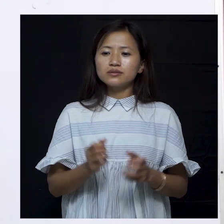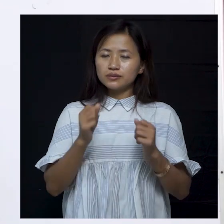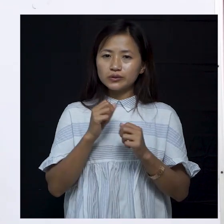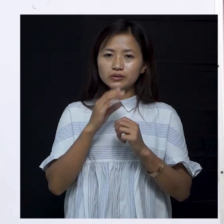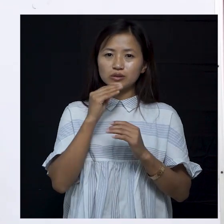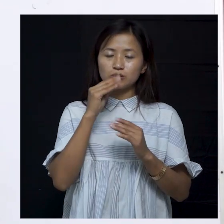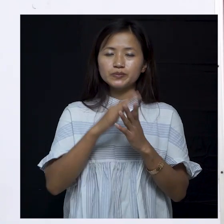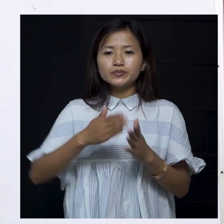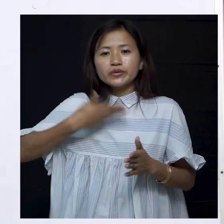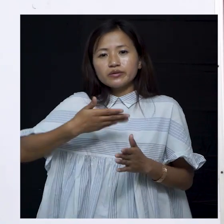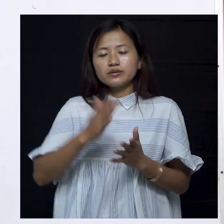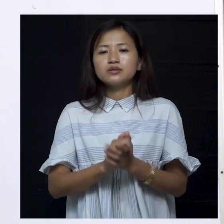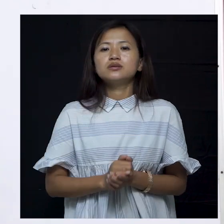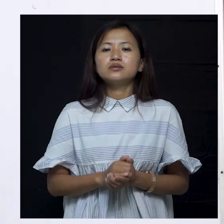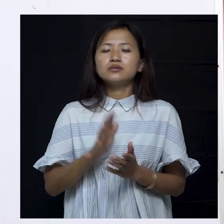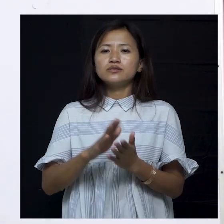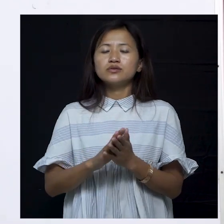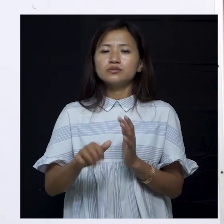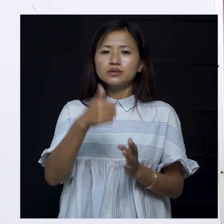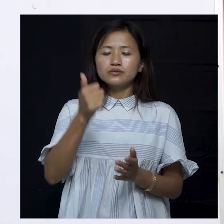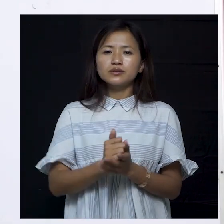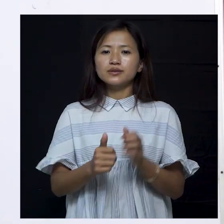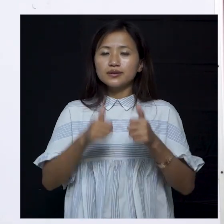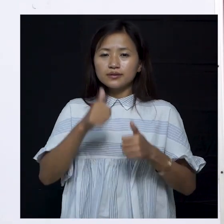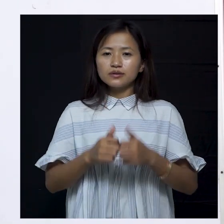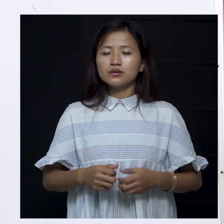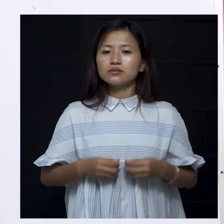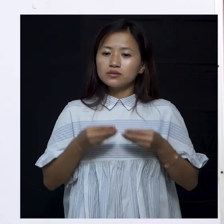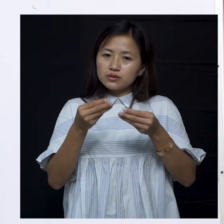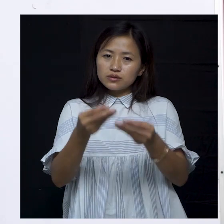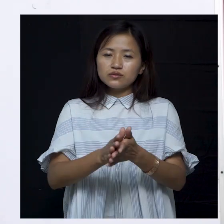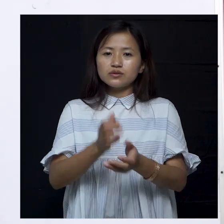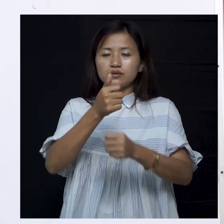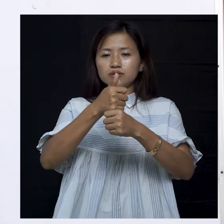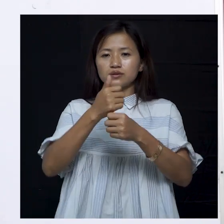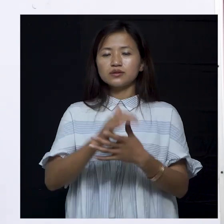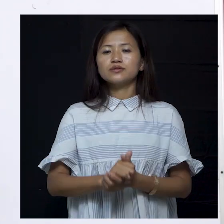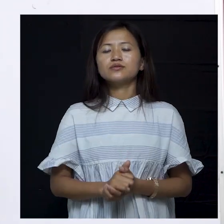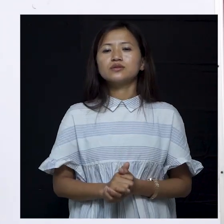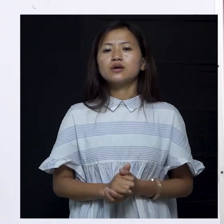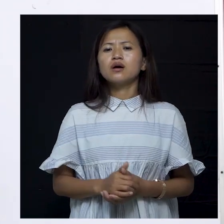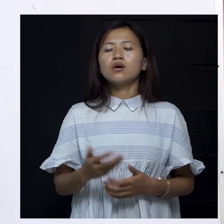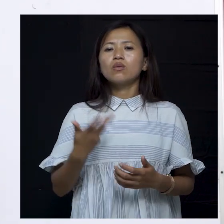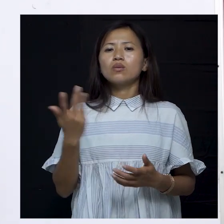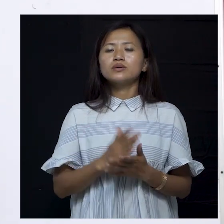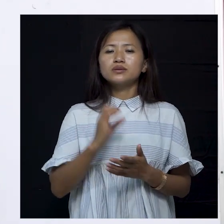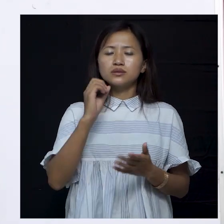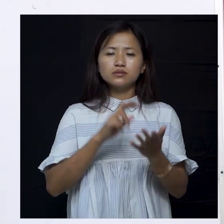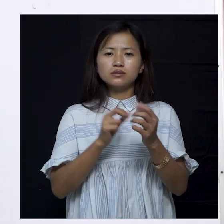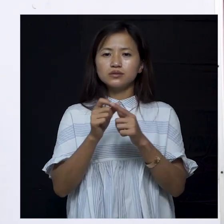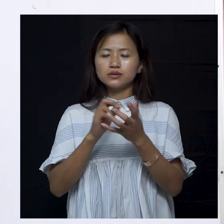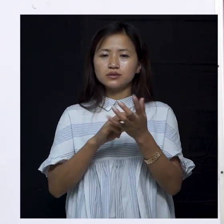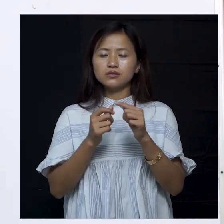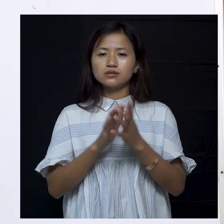you. If you pass the examination, I will give you a gift. Okay? So what is the condition that you are